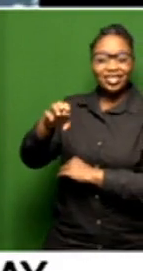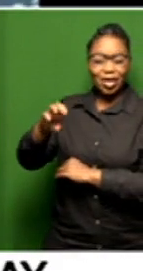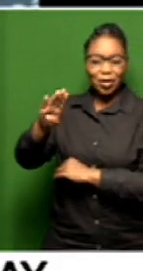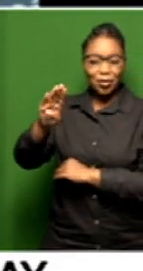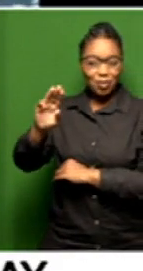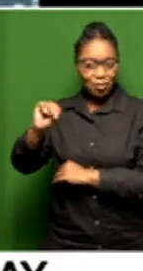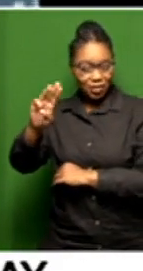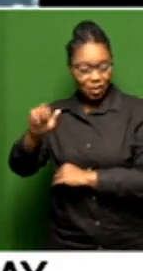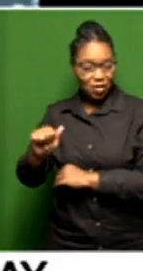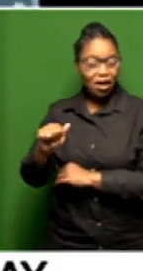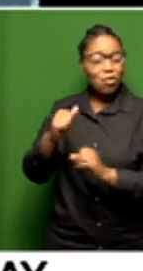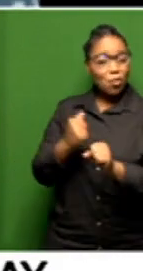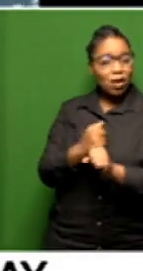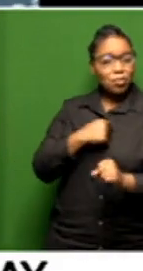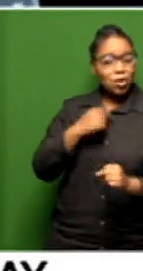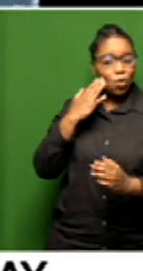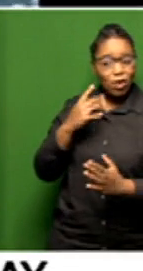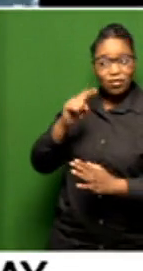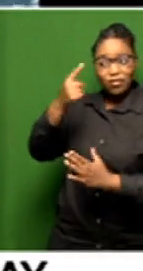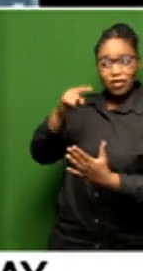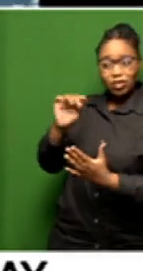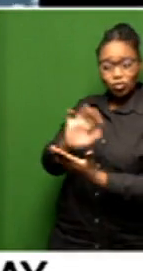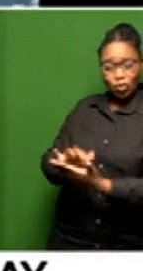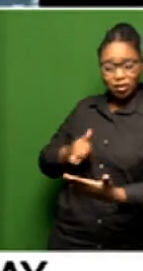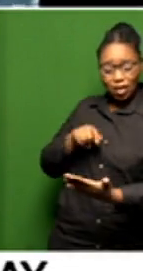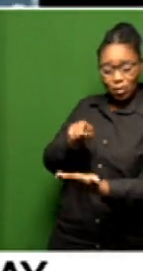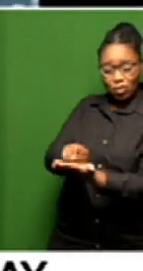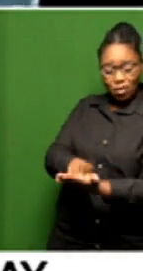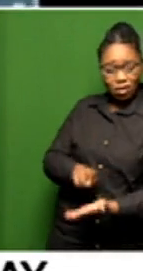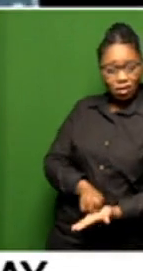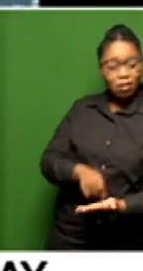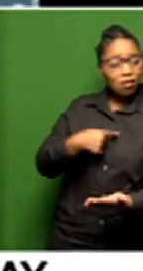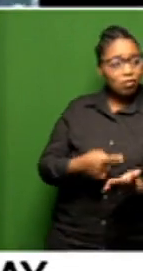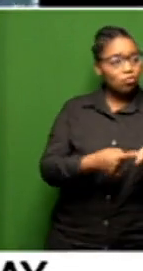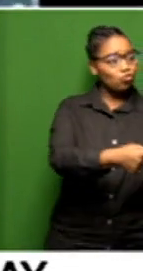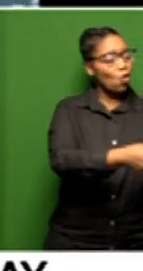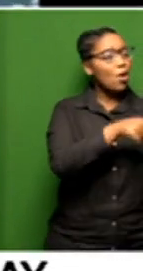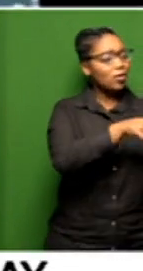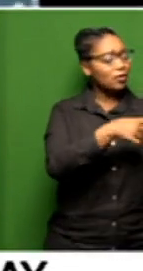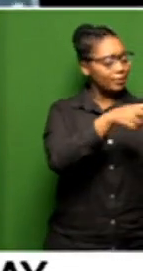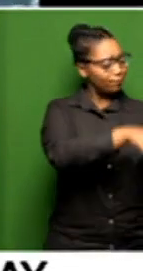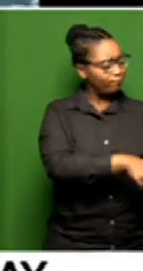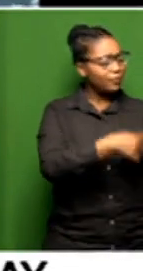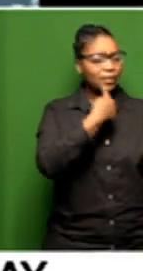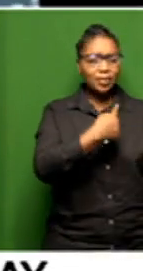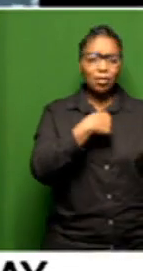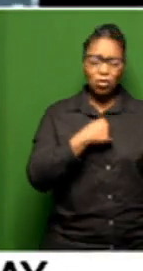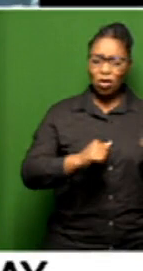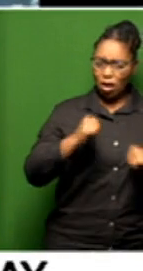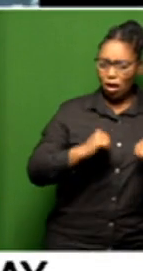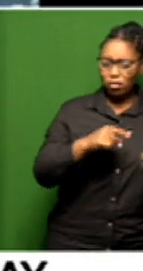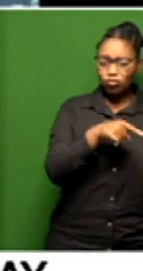it to him to have a look at it. And then he said, I can act this. So naturally, when I